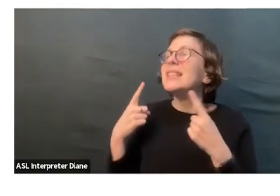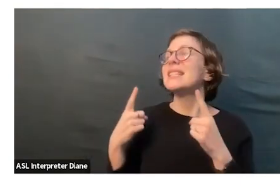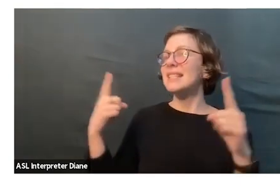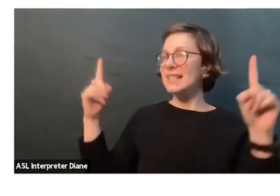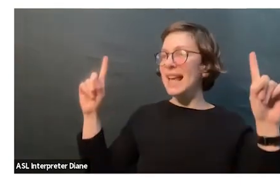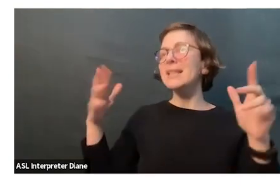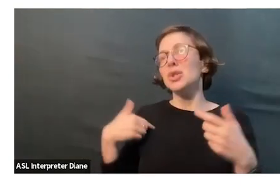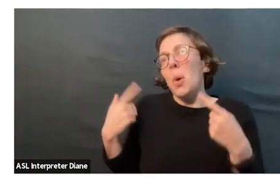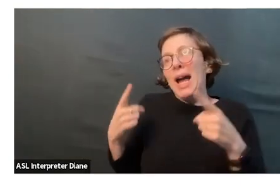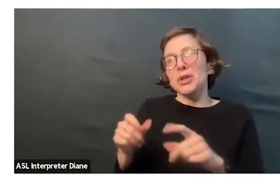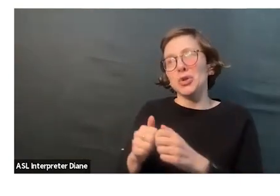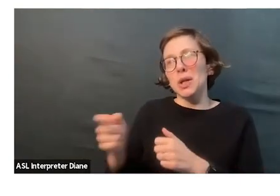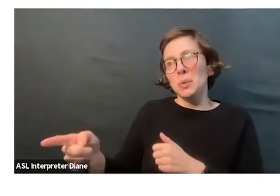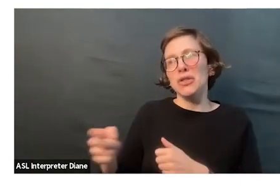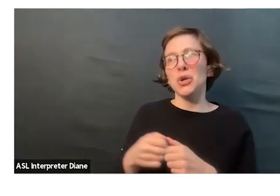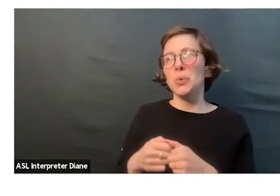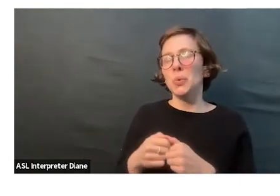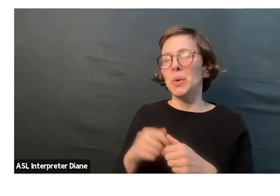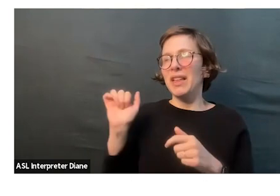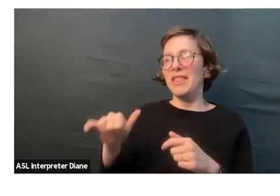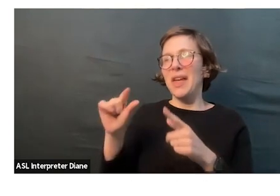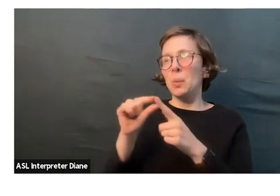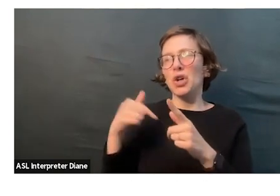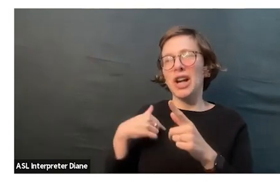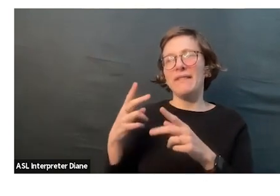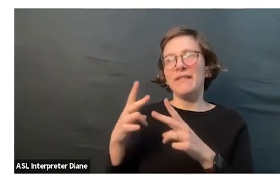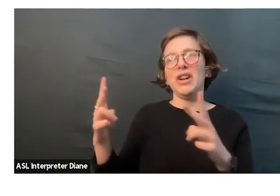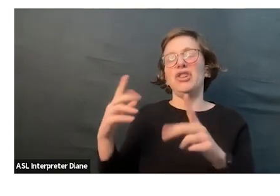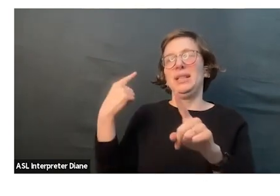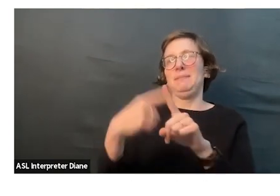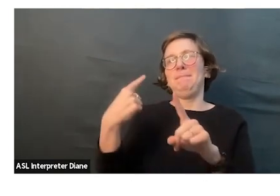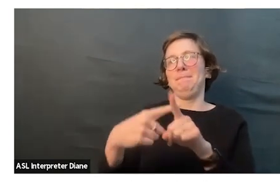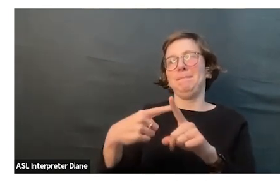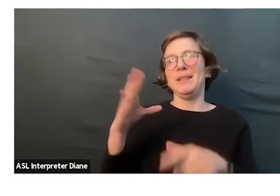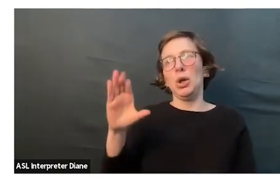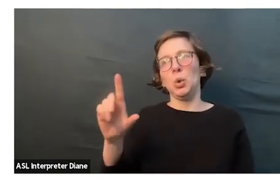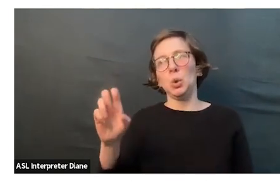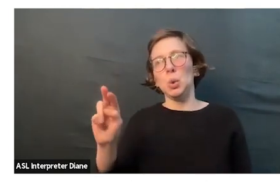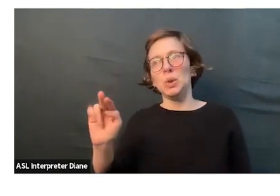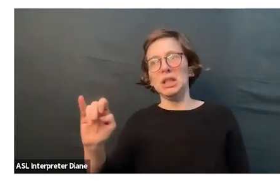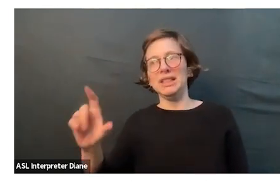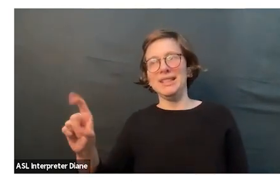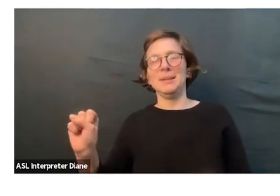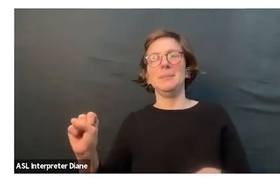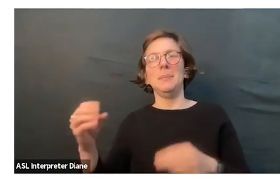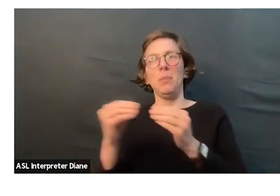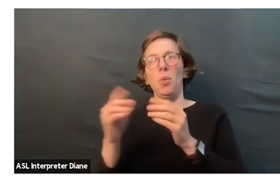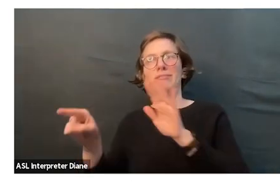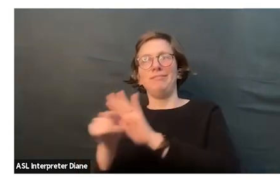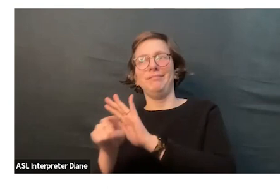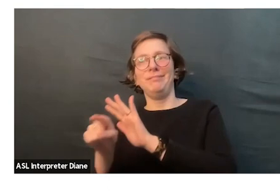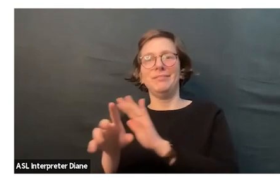Orientalism plays in some of the responses to natural disaster, which are so often neo-colonial in nature, and overlook the role of colonialism